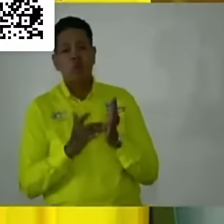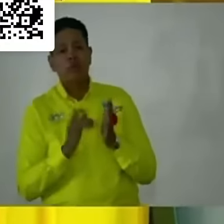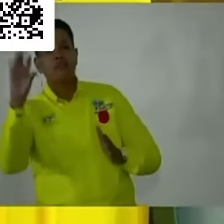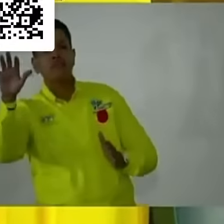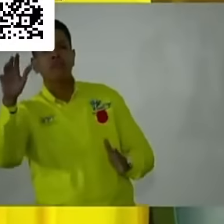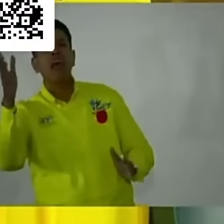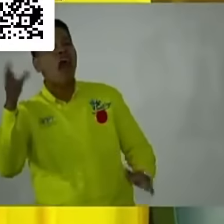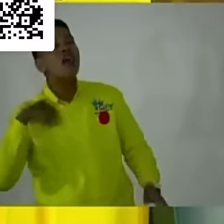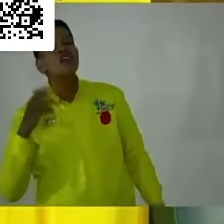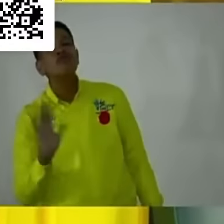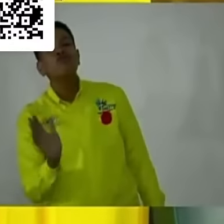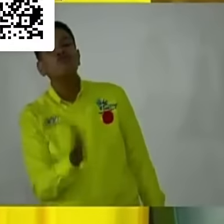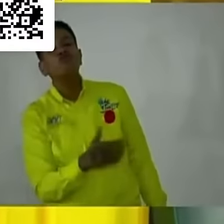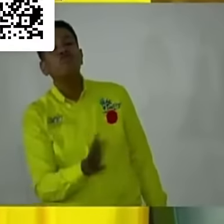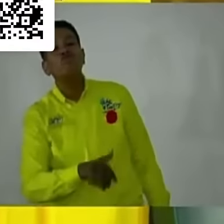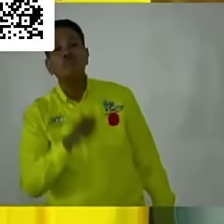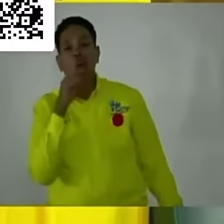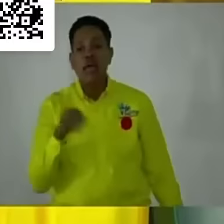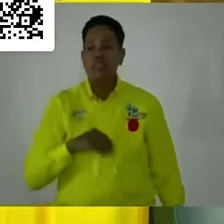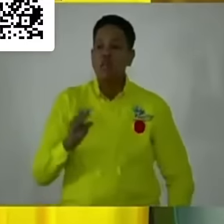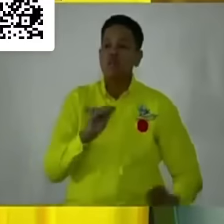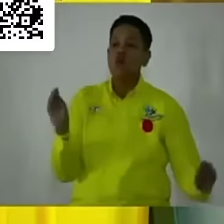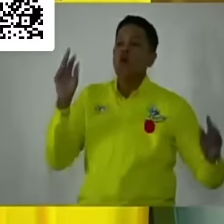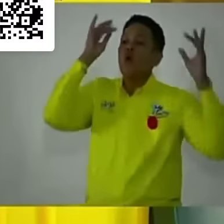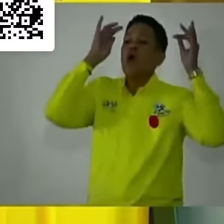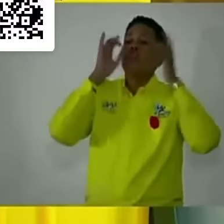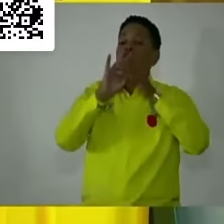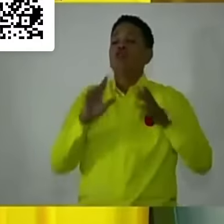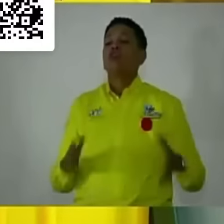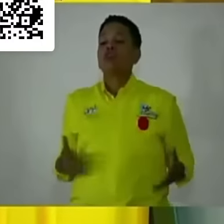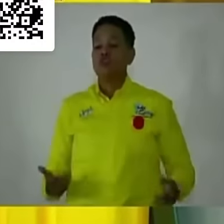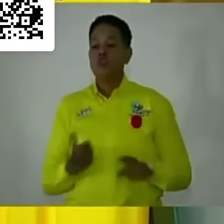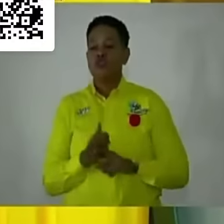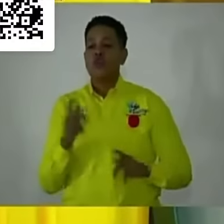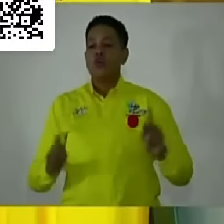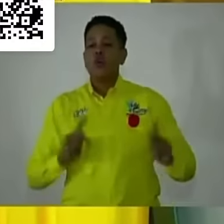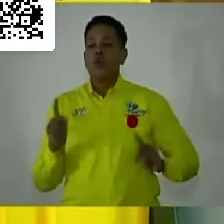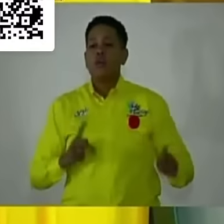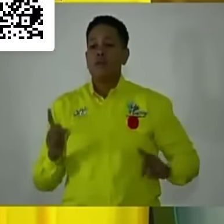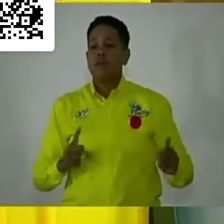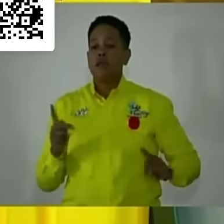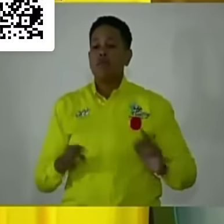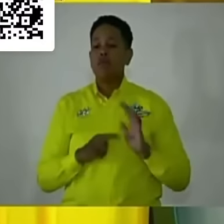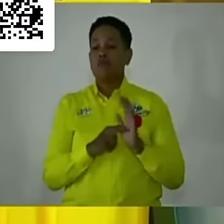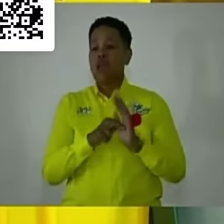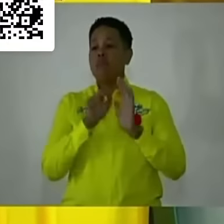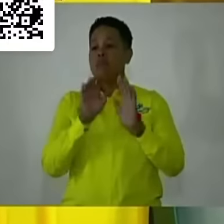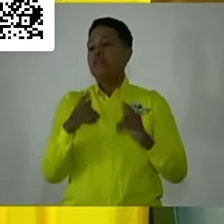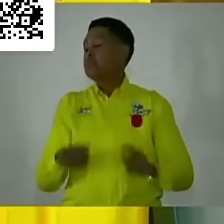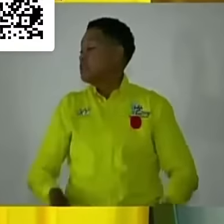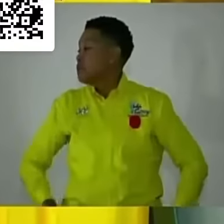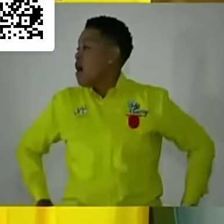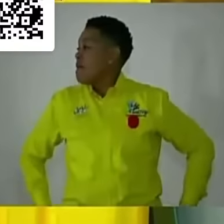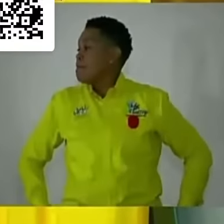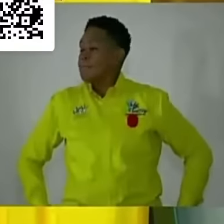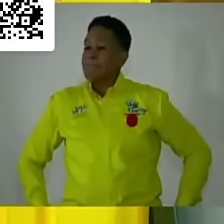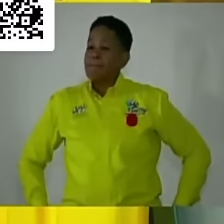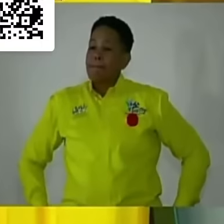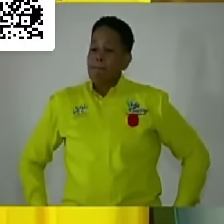for that to be done. They give no consideration to the people's representatives.